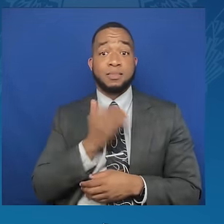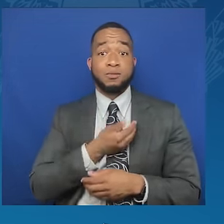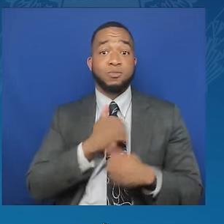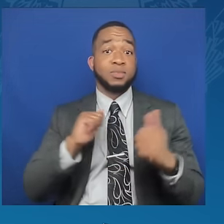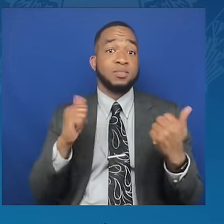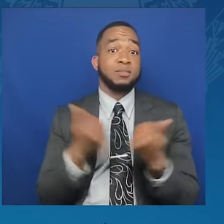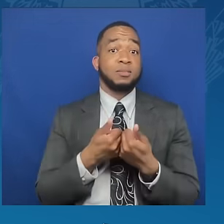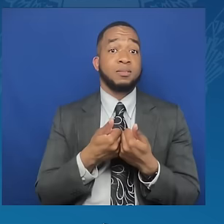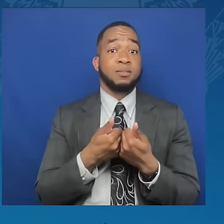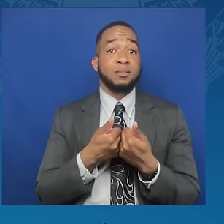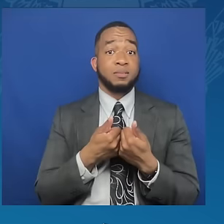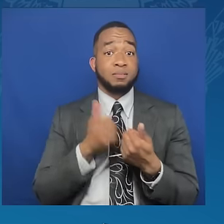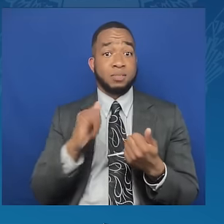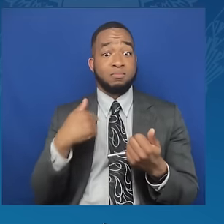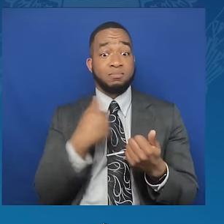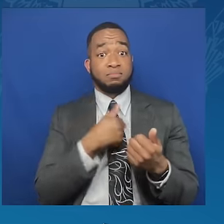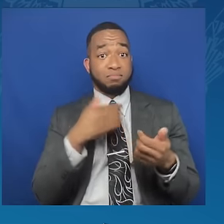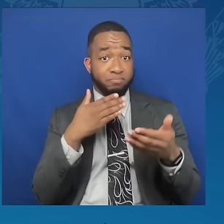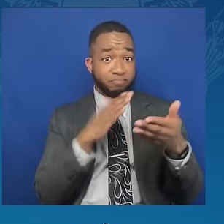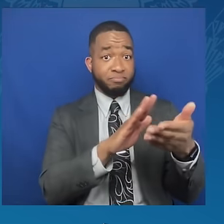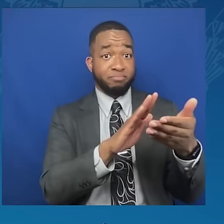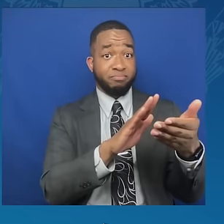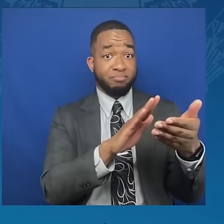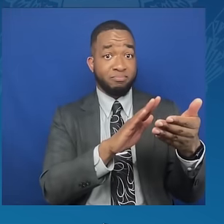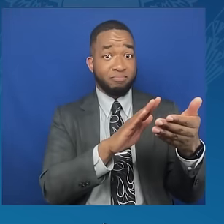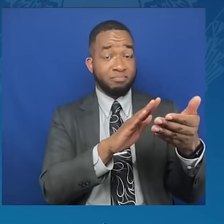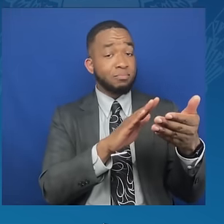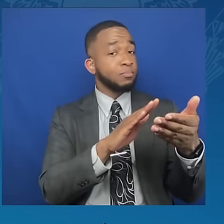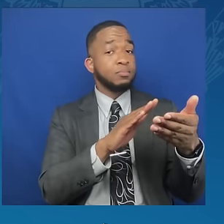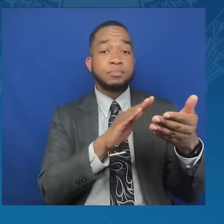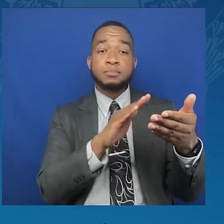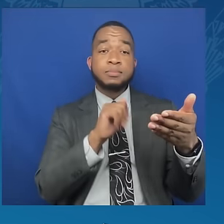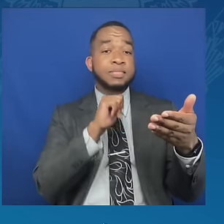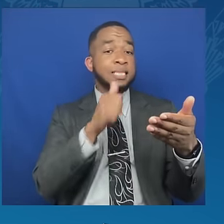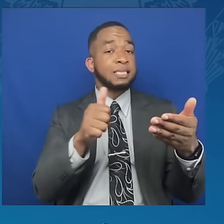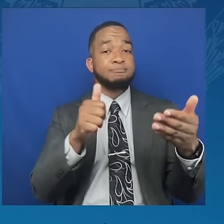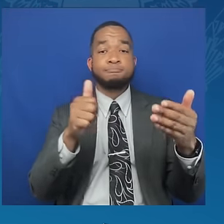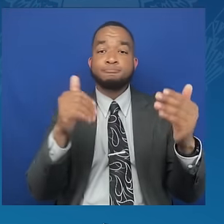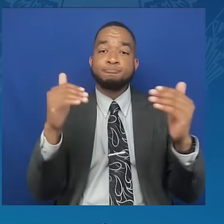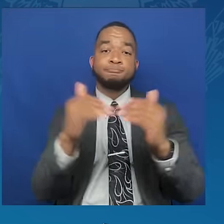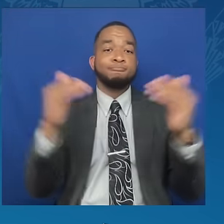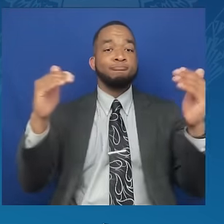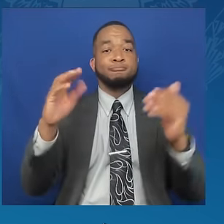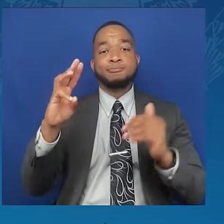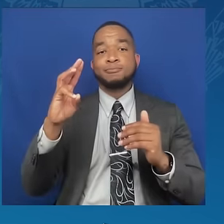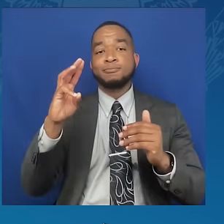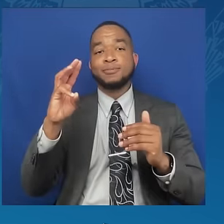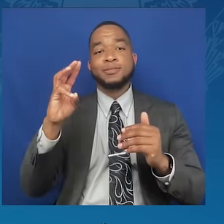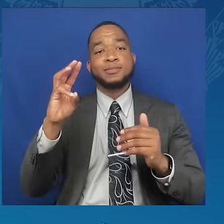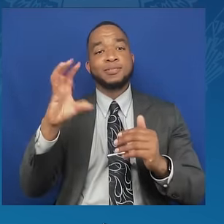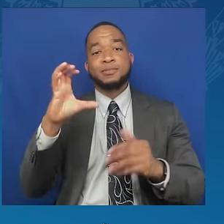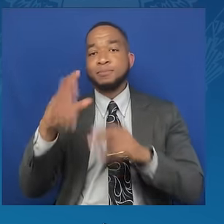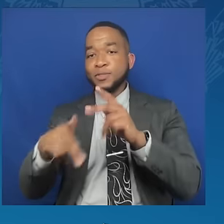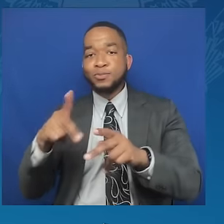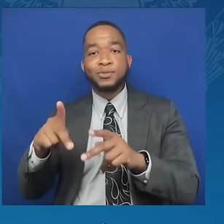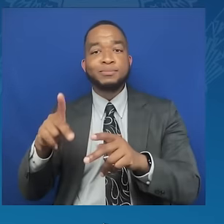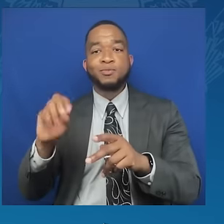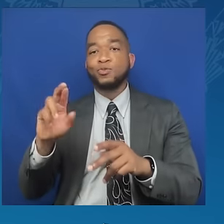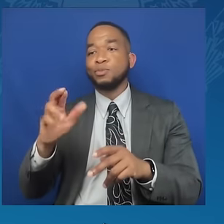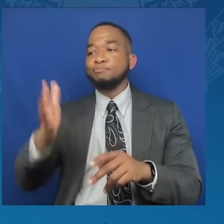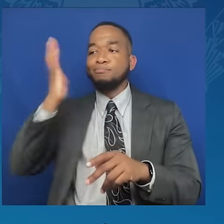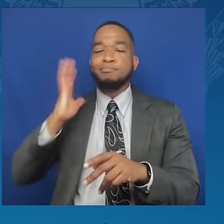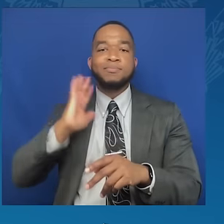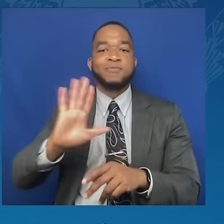those 600 brave souls 59 years ago. And in this moment, we too then are confronted with a